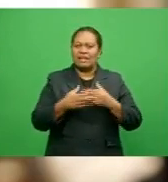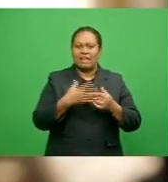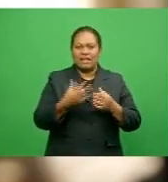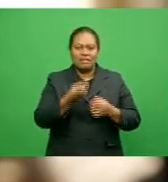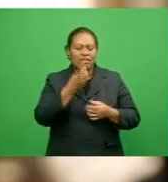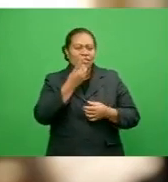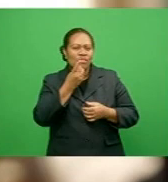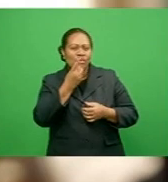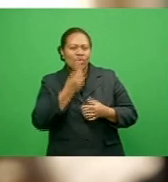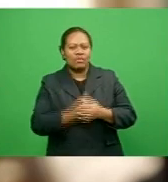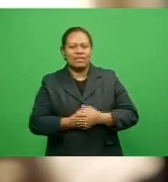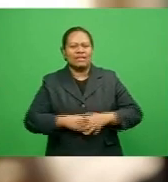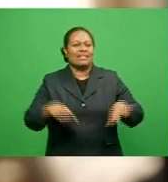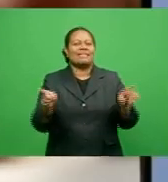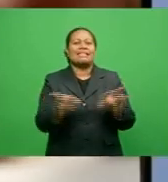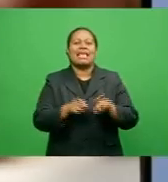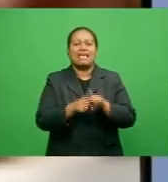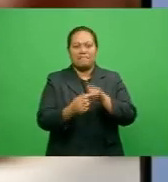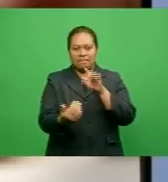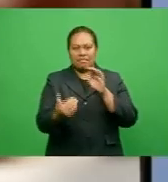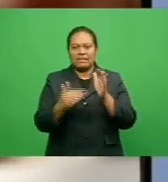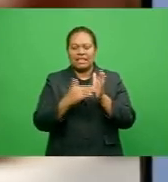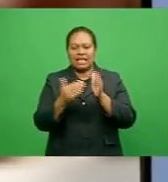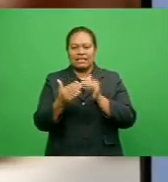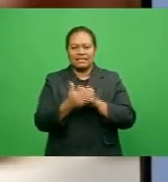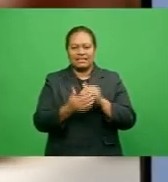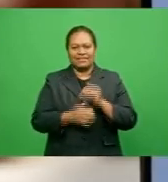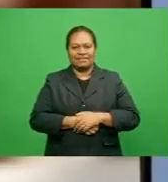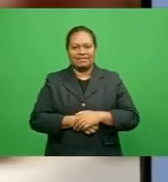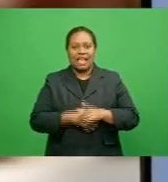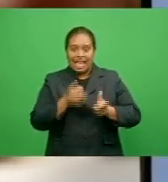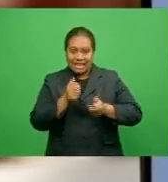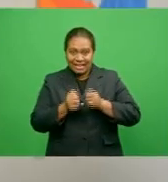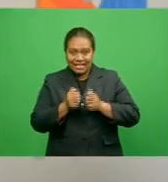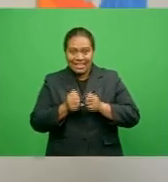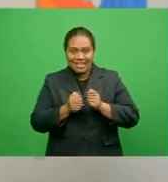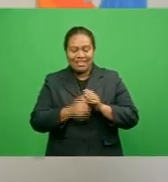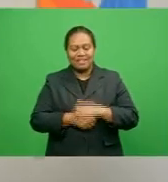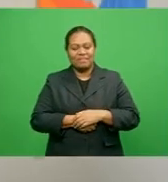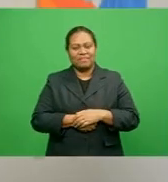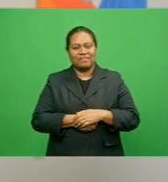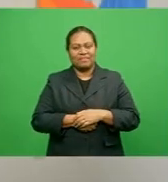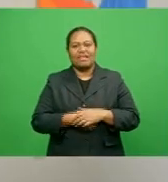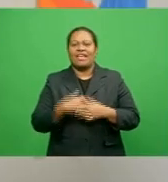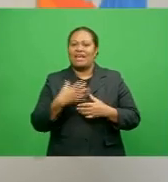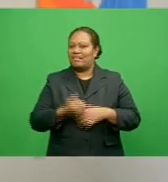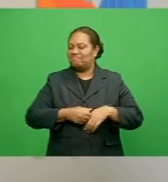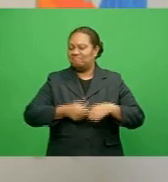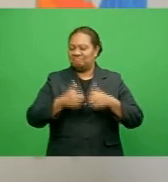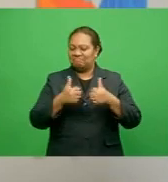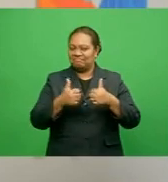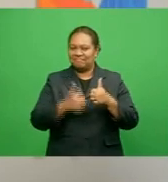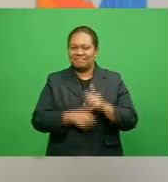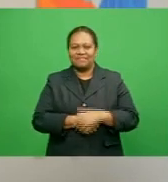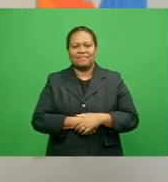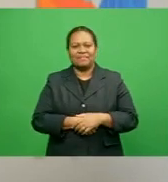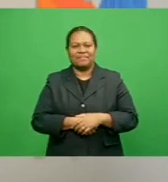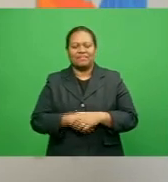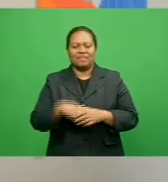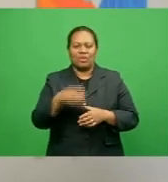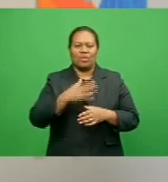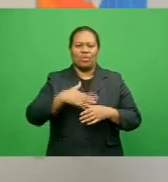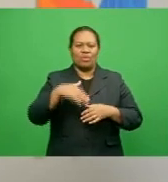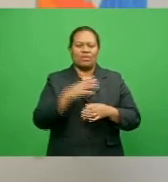much exactly the same size. And with Game Enhancer, it gets another cool ability. It's called